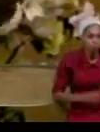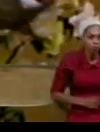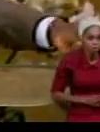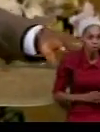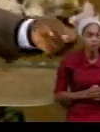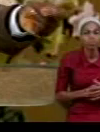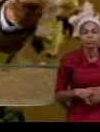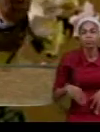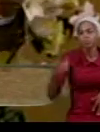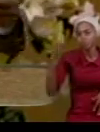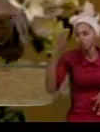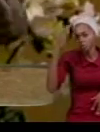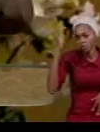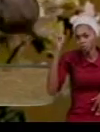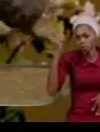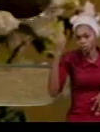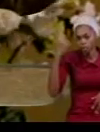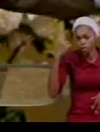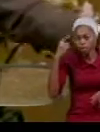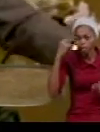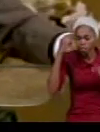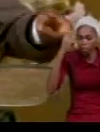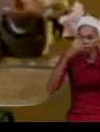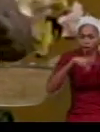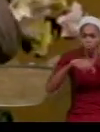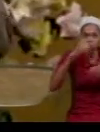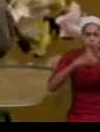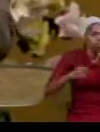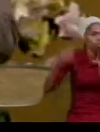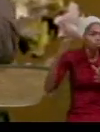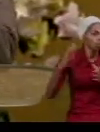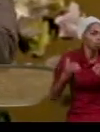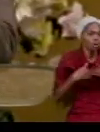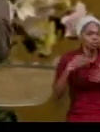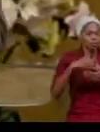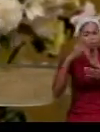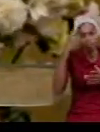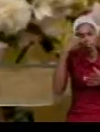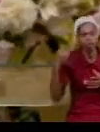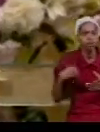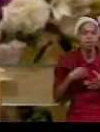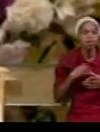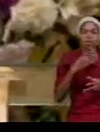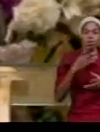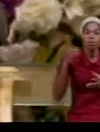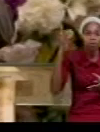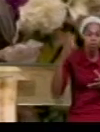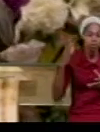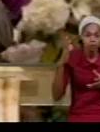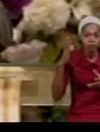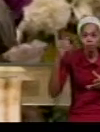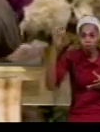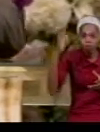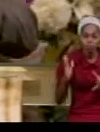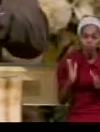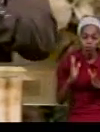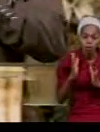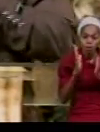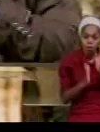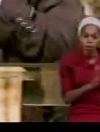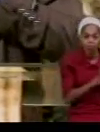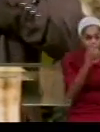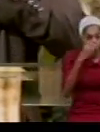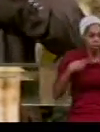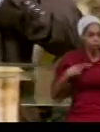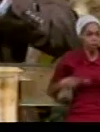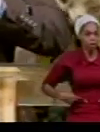their sanitary. He considered their health. And then, of course, he considered their spiritual standing. Not for them to